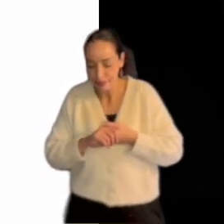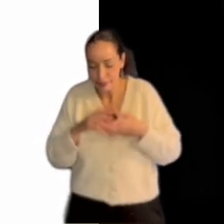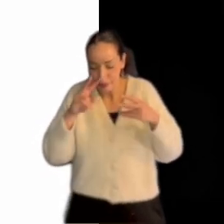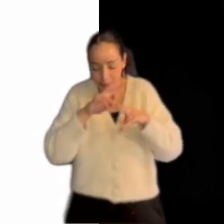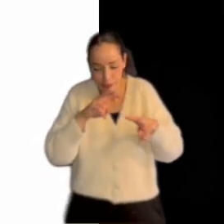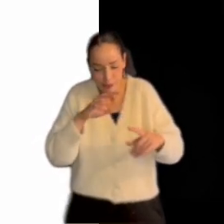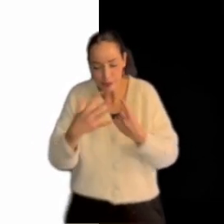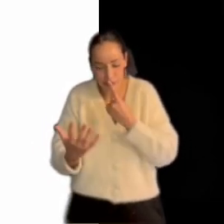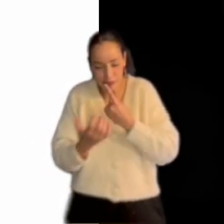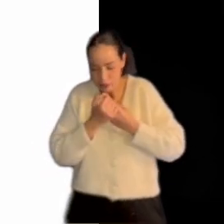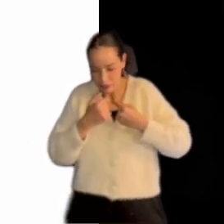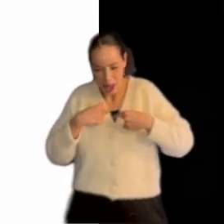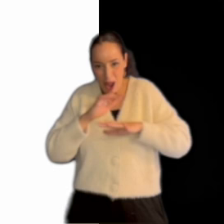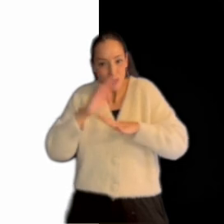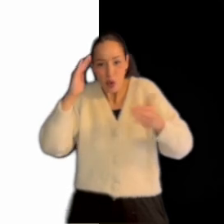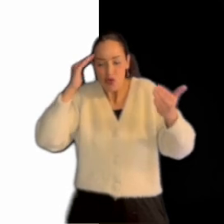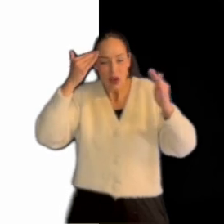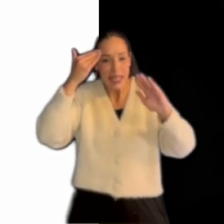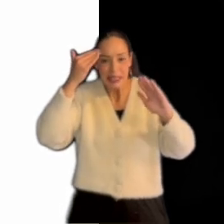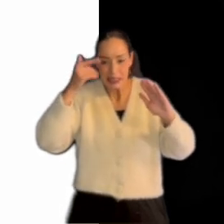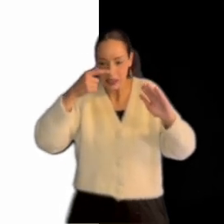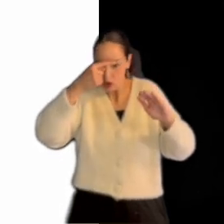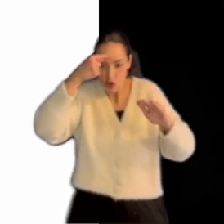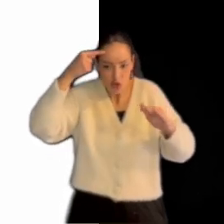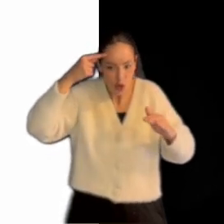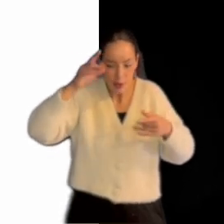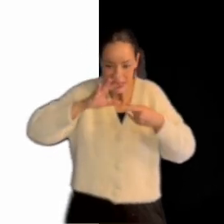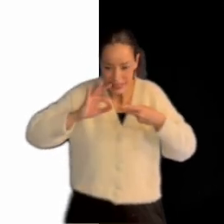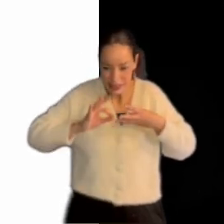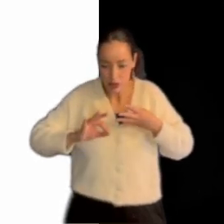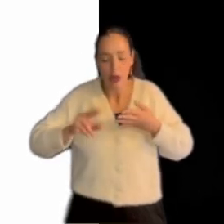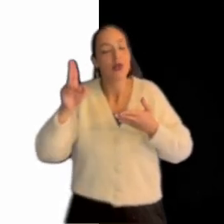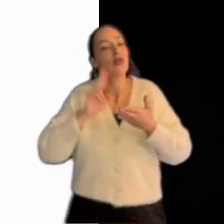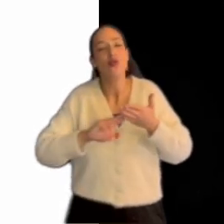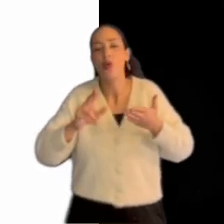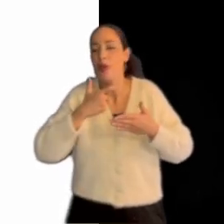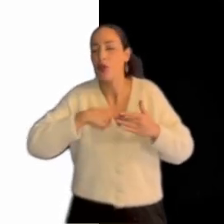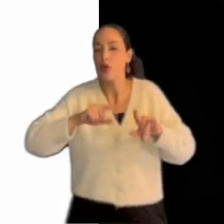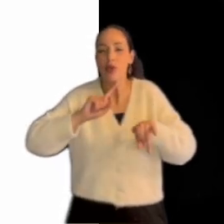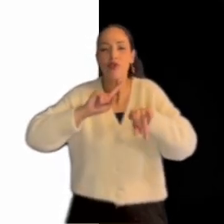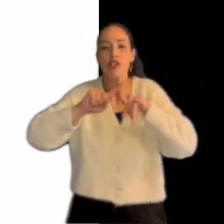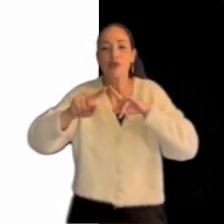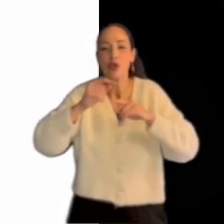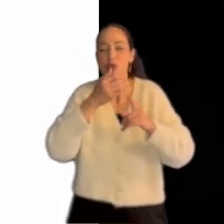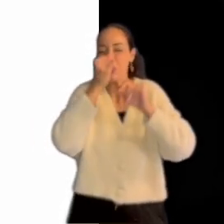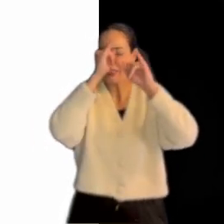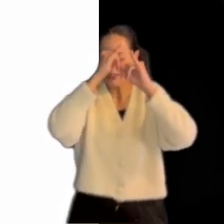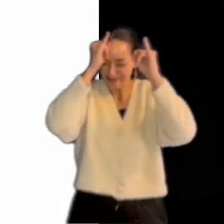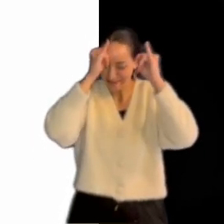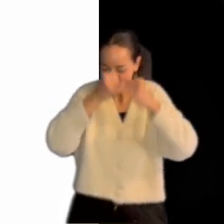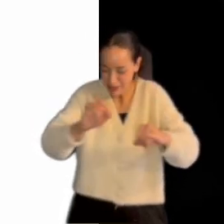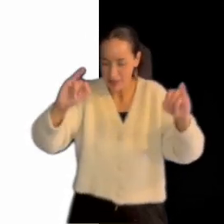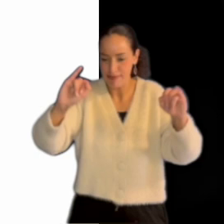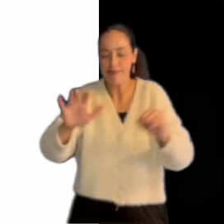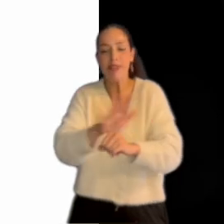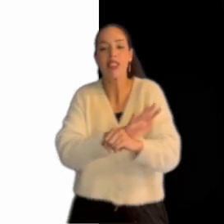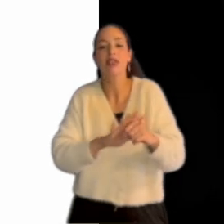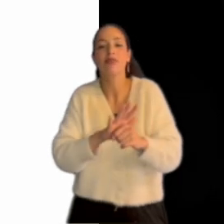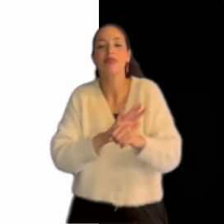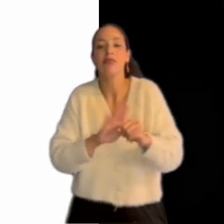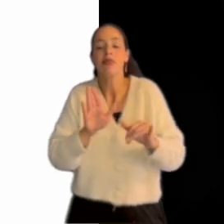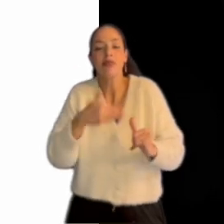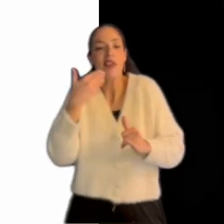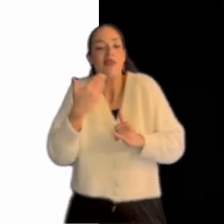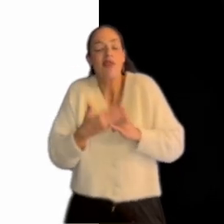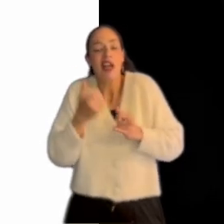circumstances. And she discovers finally that she is not doomed to suffer this condition indefinitely. She can expect to recover as others